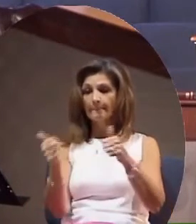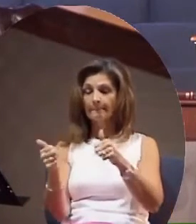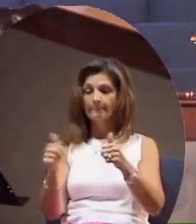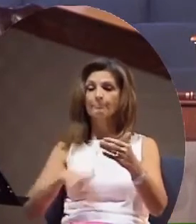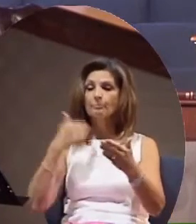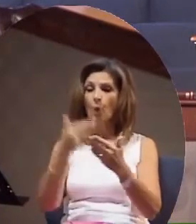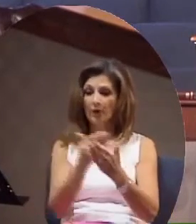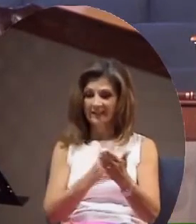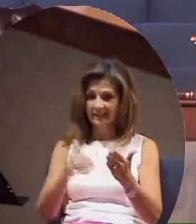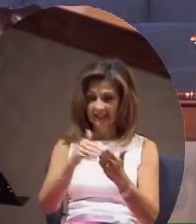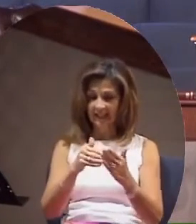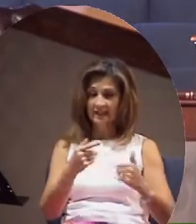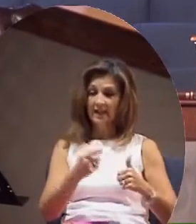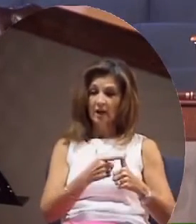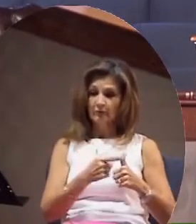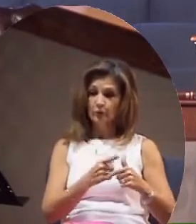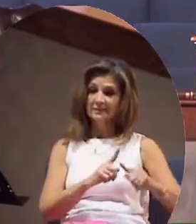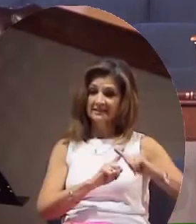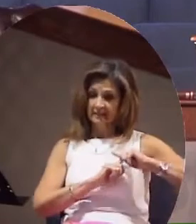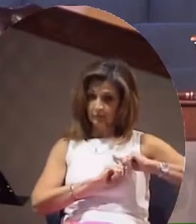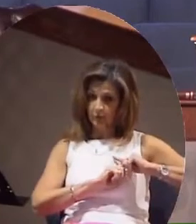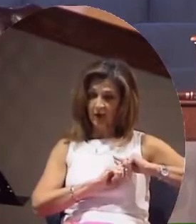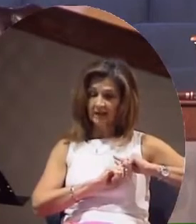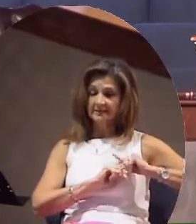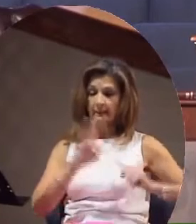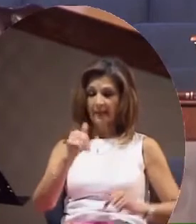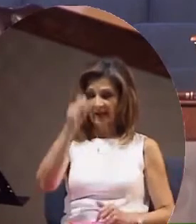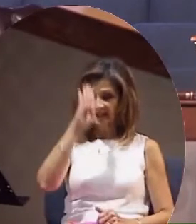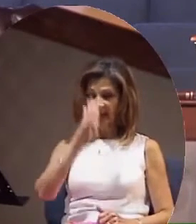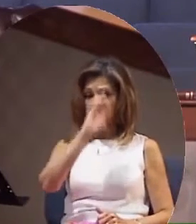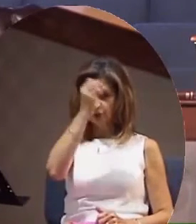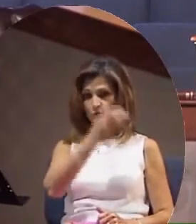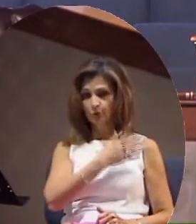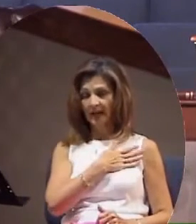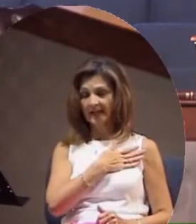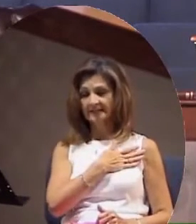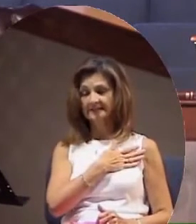gets born again. And they get saved by God's grace,